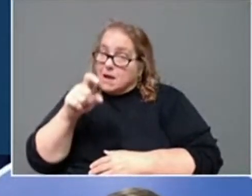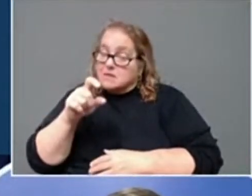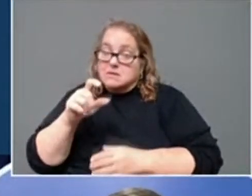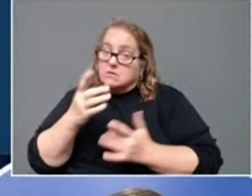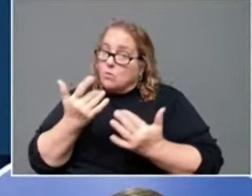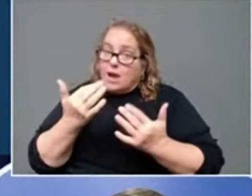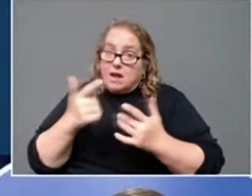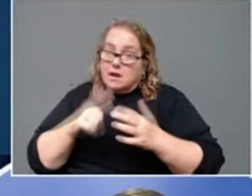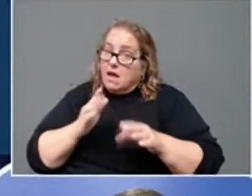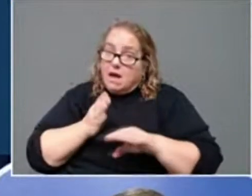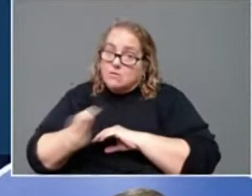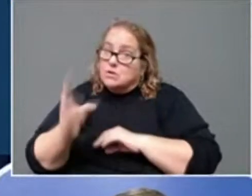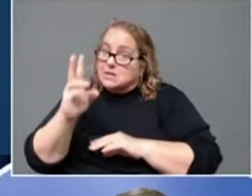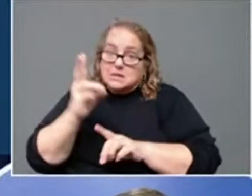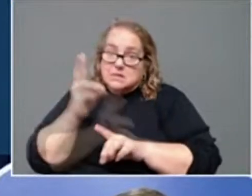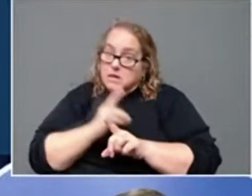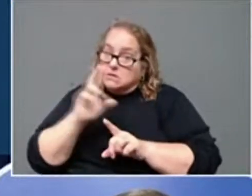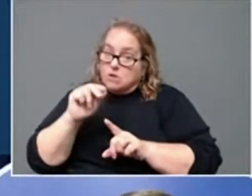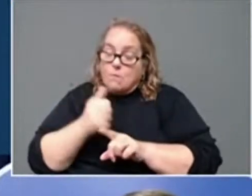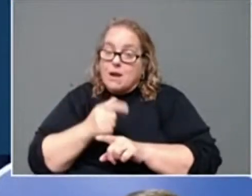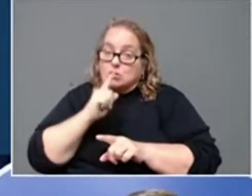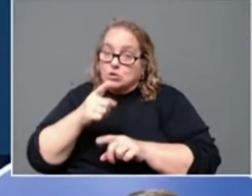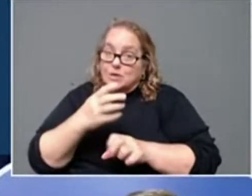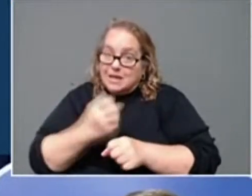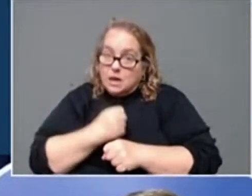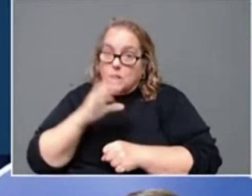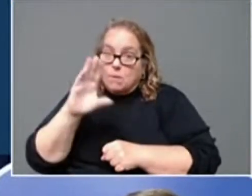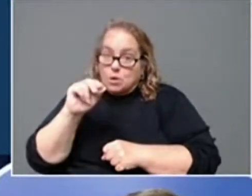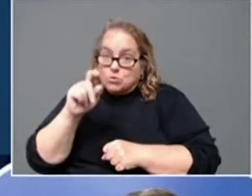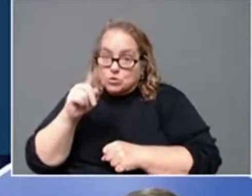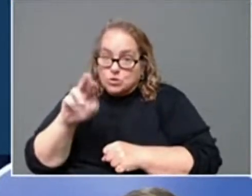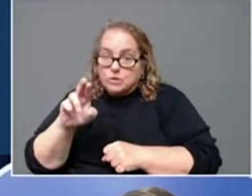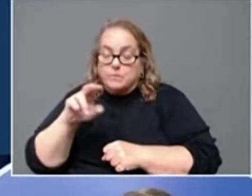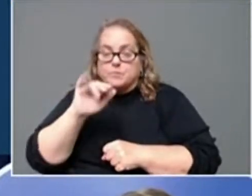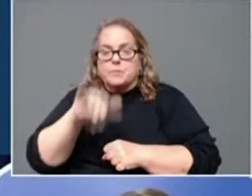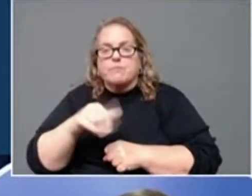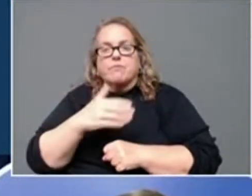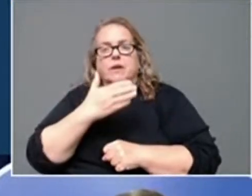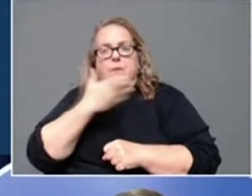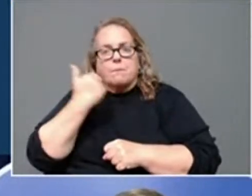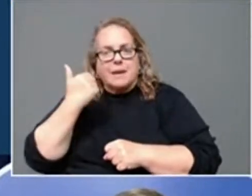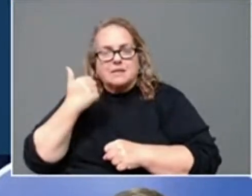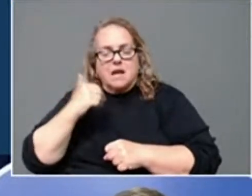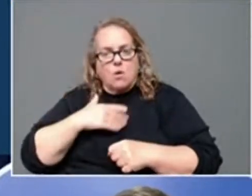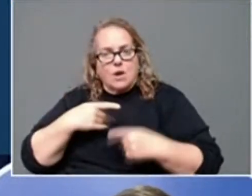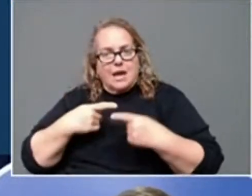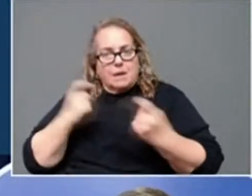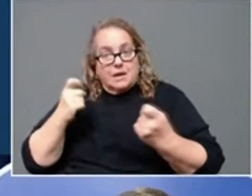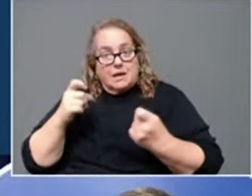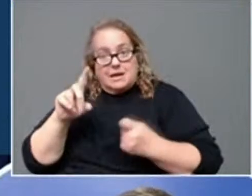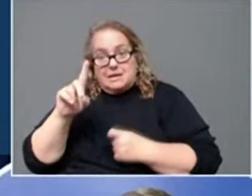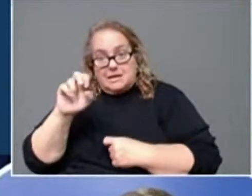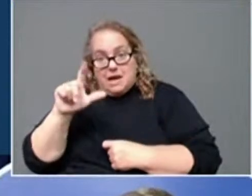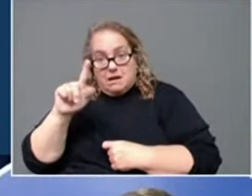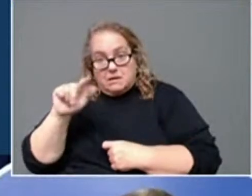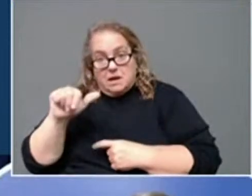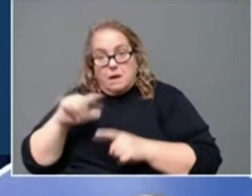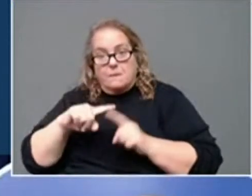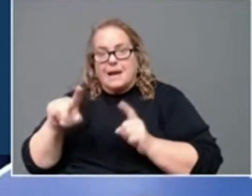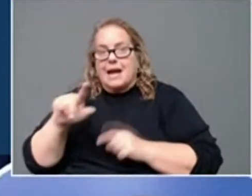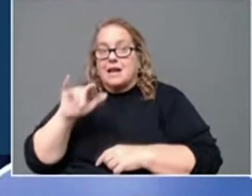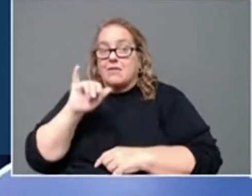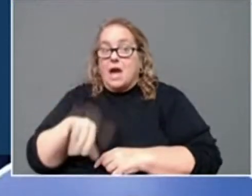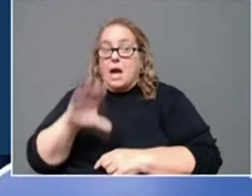only does it give you the best shot against our enemy number one, which is the Delta variant, it looks like it's needed to protect you